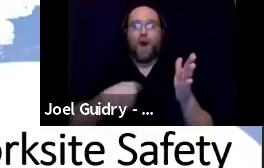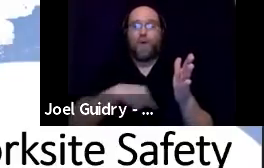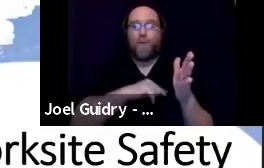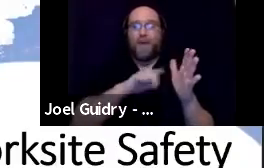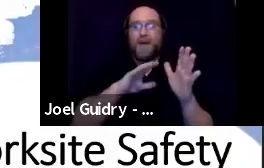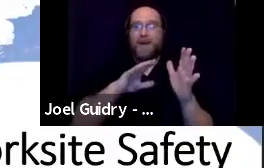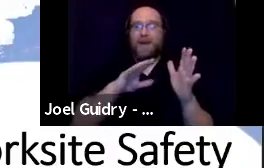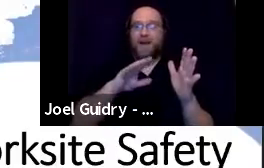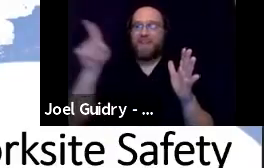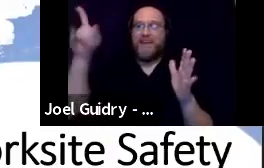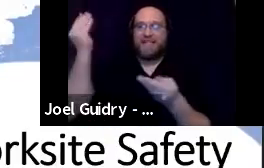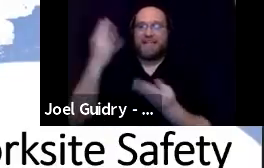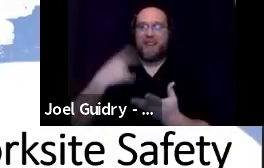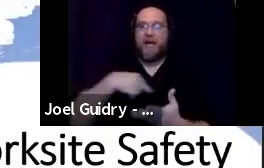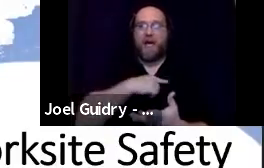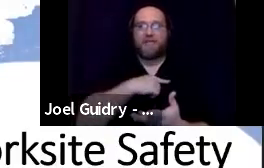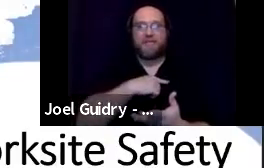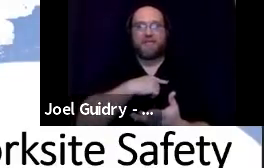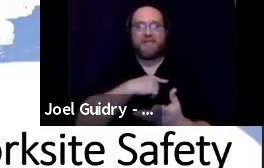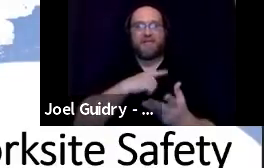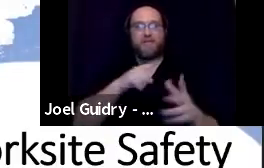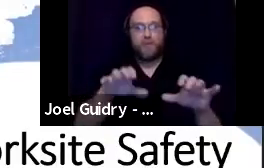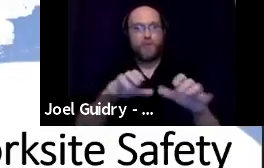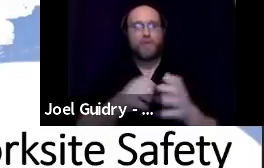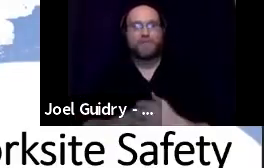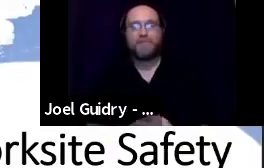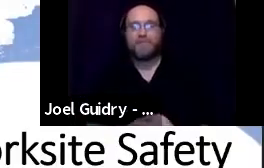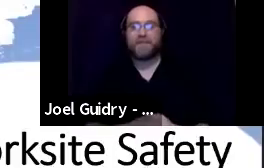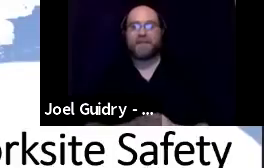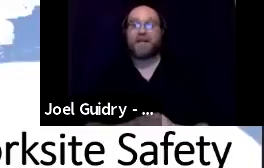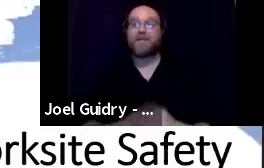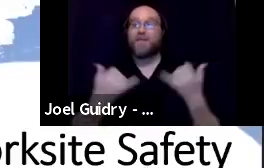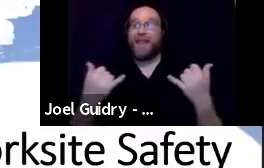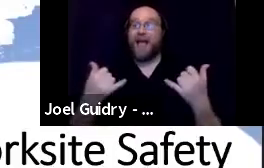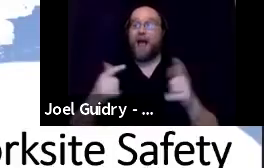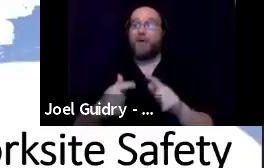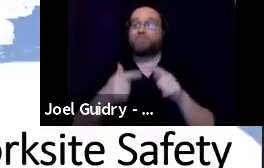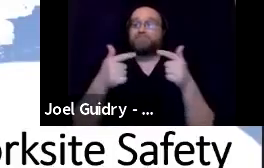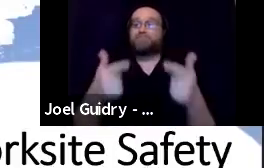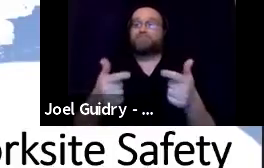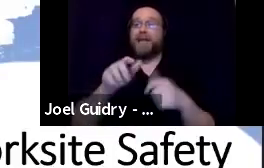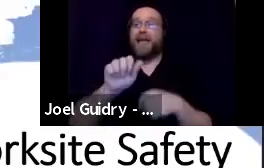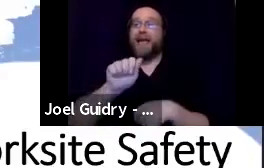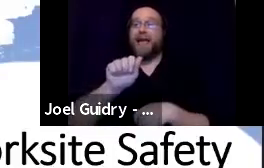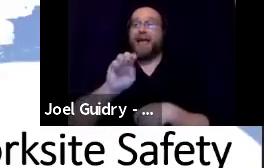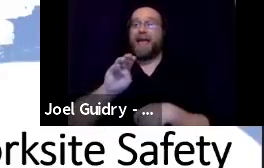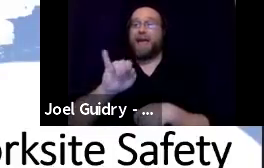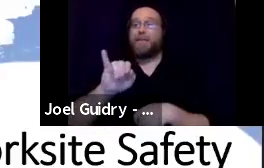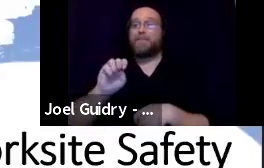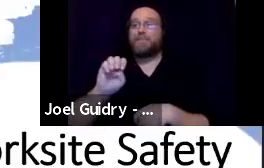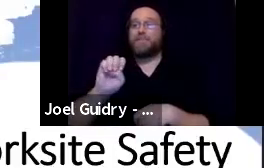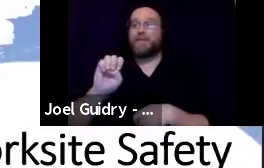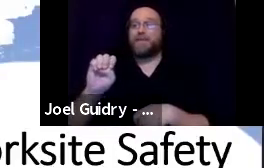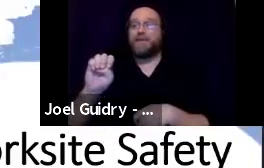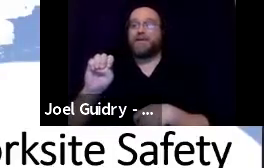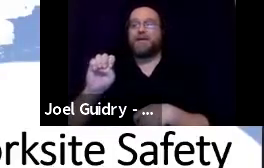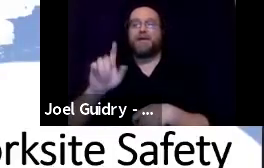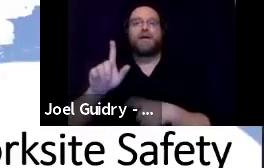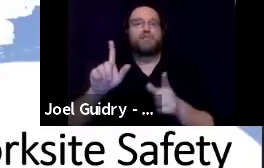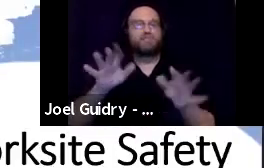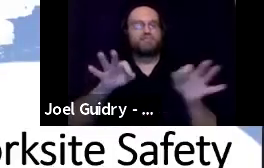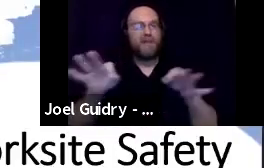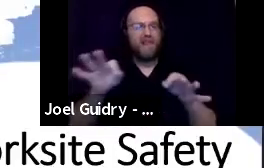whether or not that's a requirement. So I'm going to turn this over to Amy to talk a little bit more